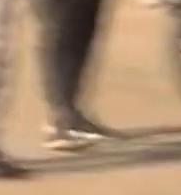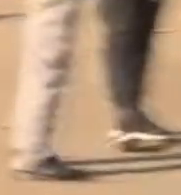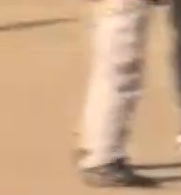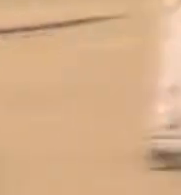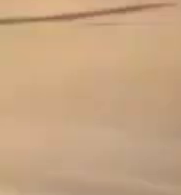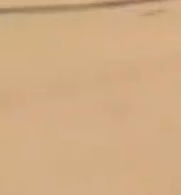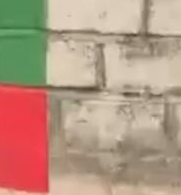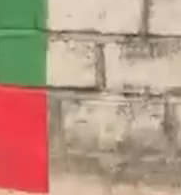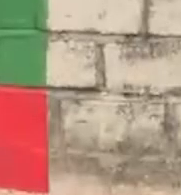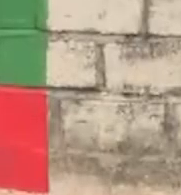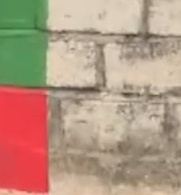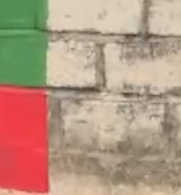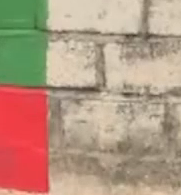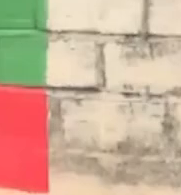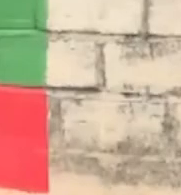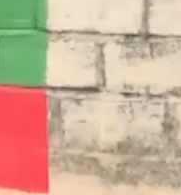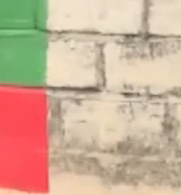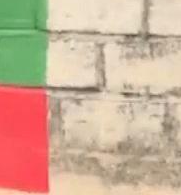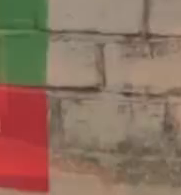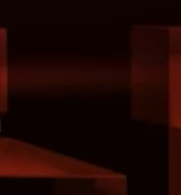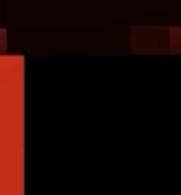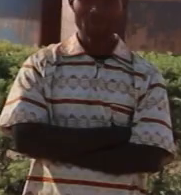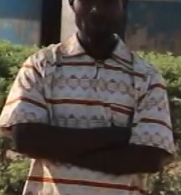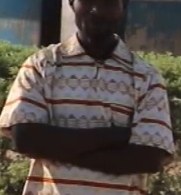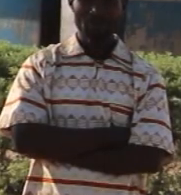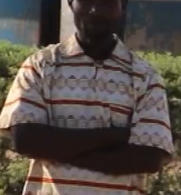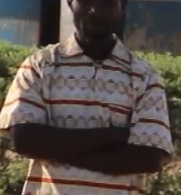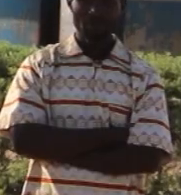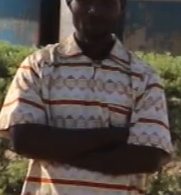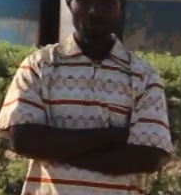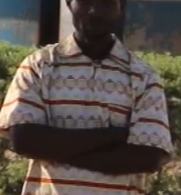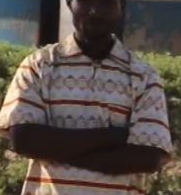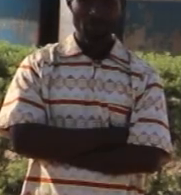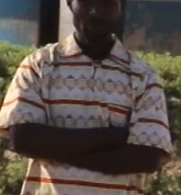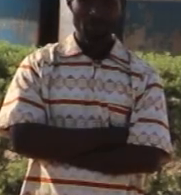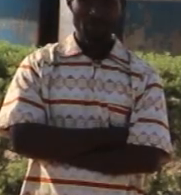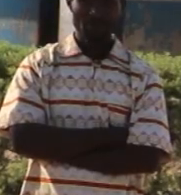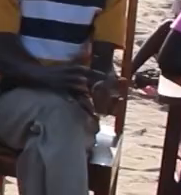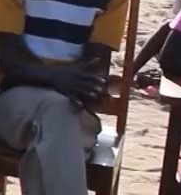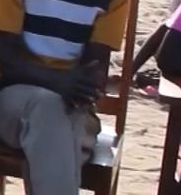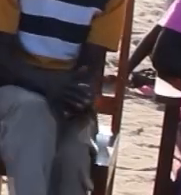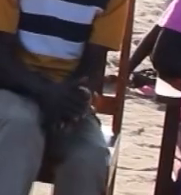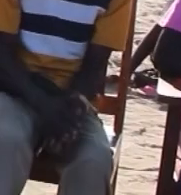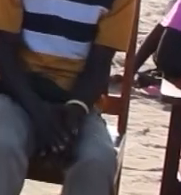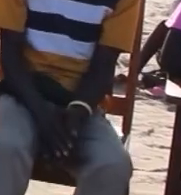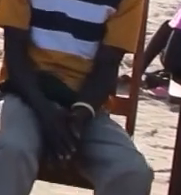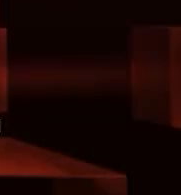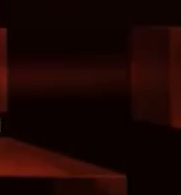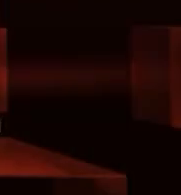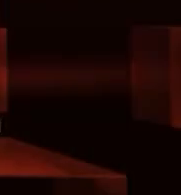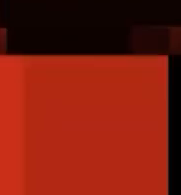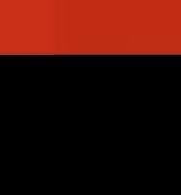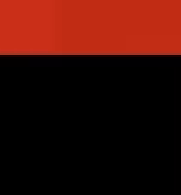Preparations for the Mtomolo traditional ceremony advance. And West stakeholders in